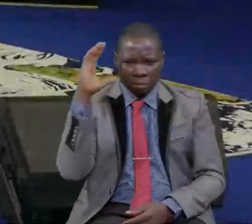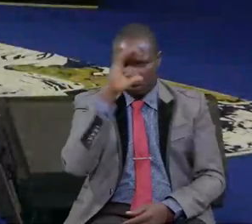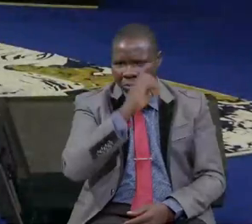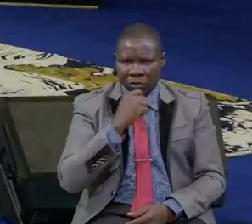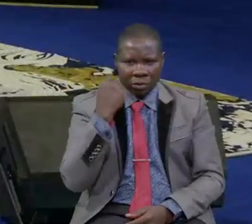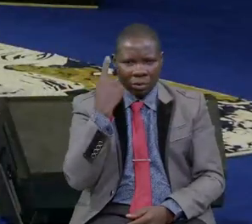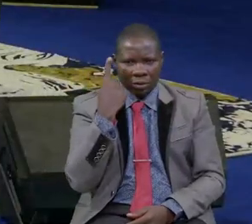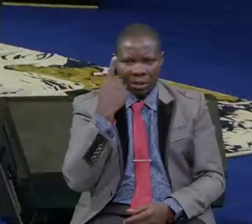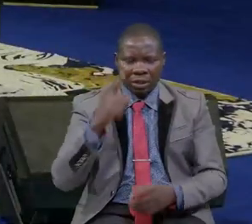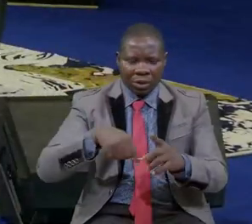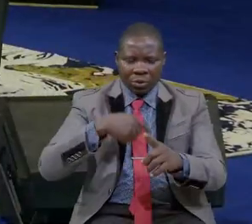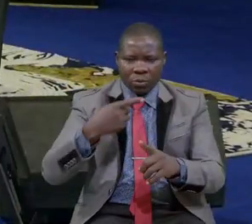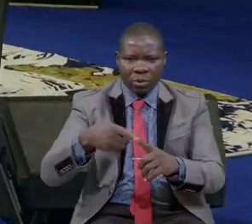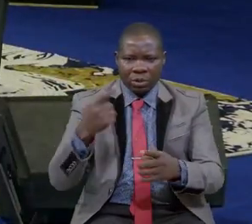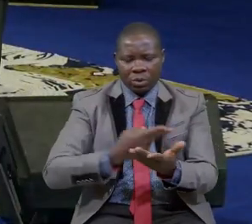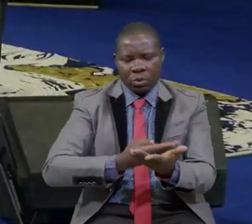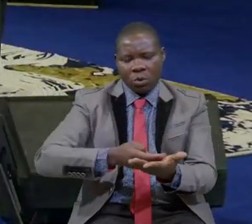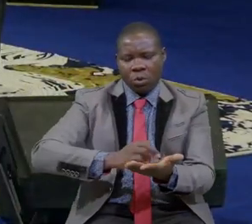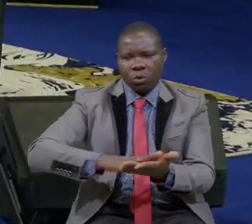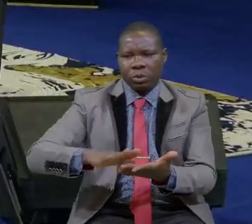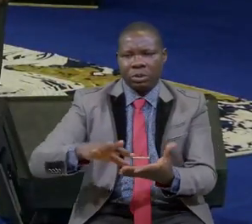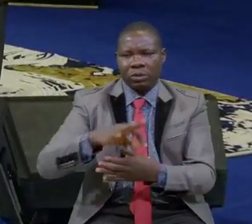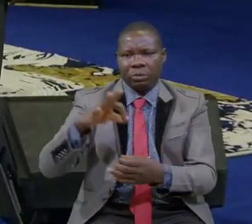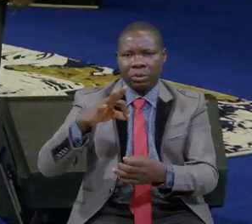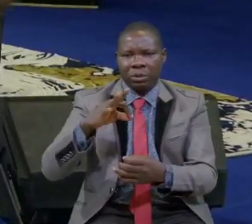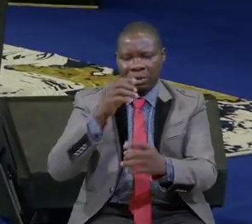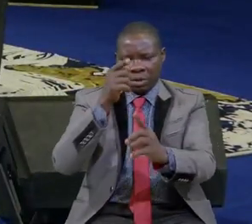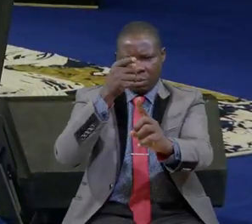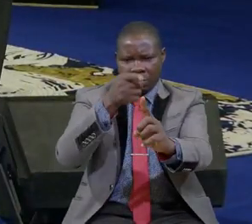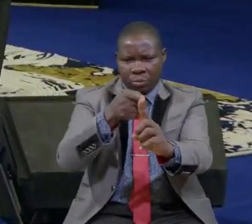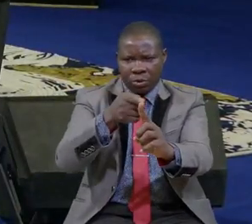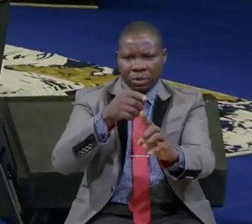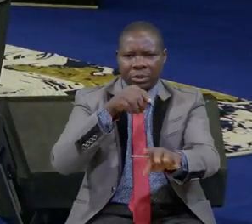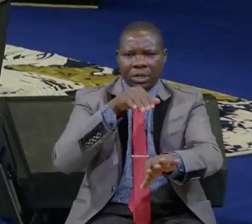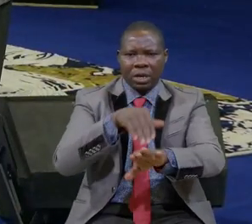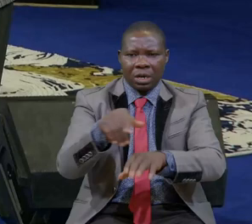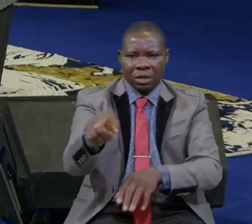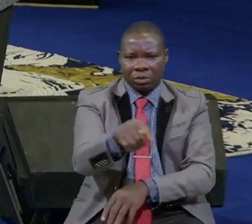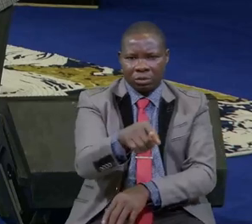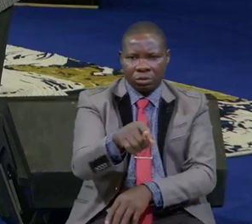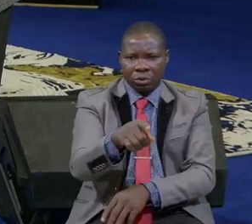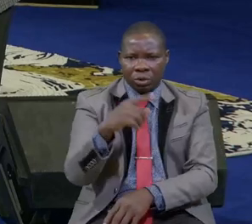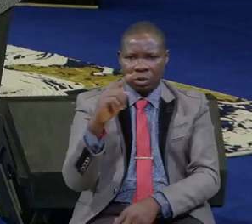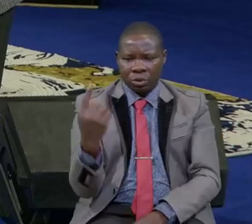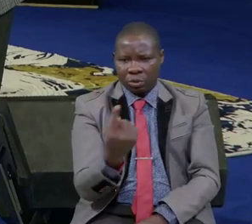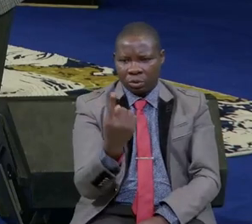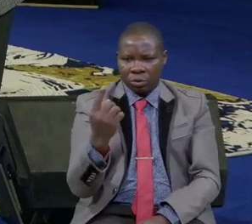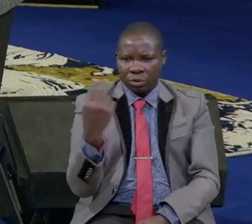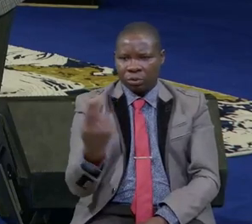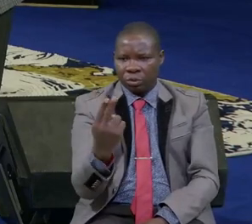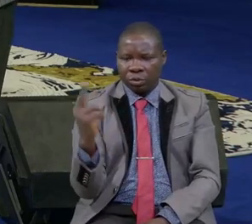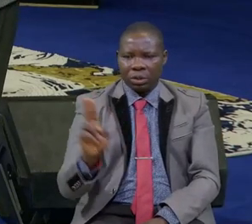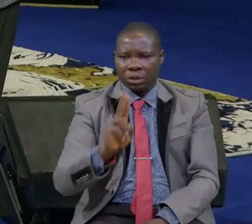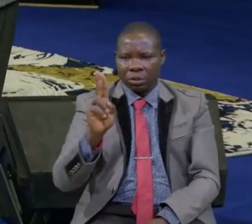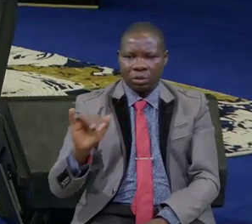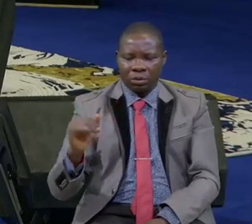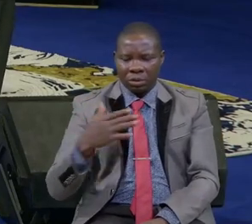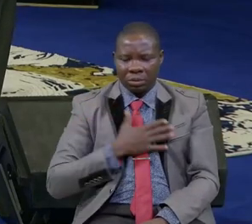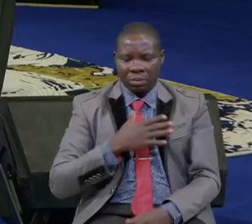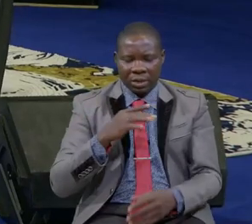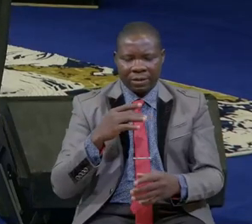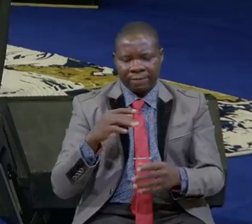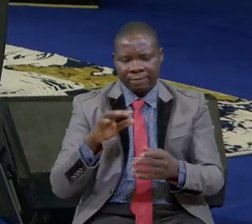the Holy Spirit points at you, you see my finger, of course, because you